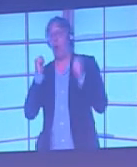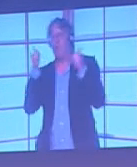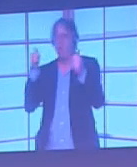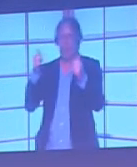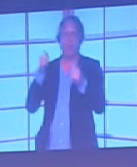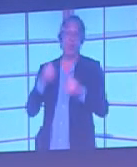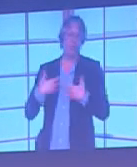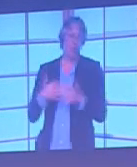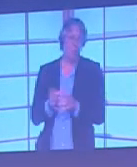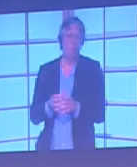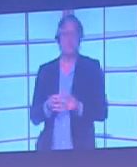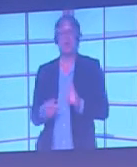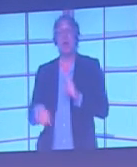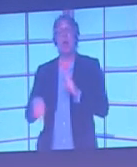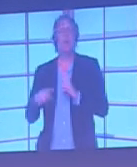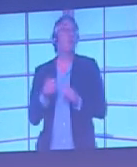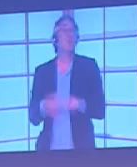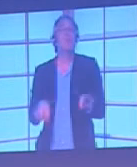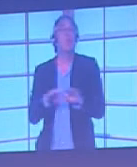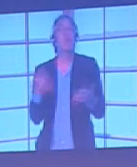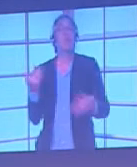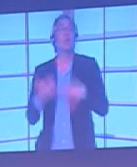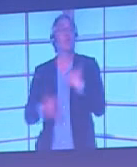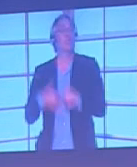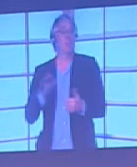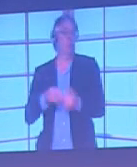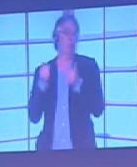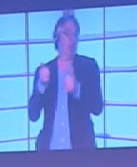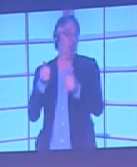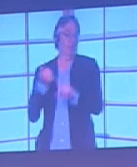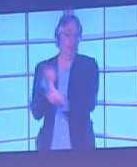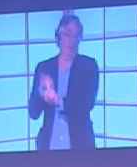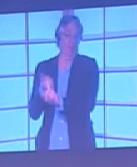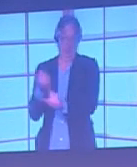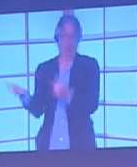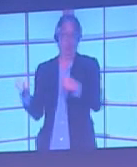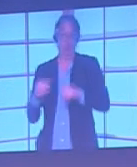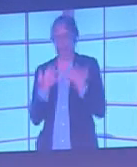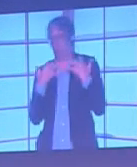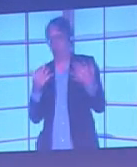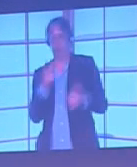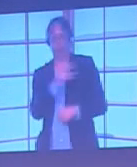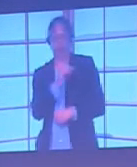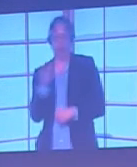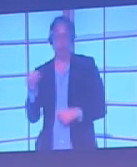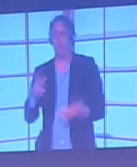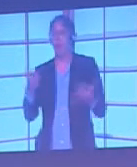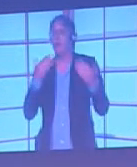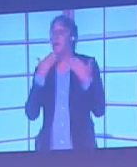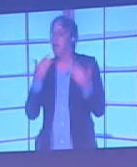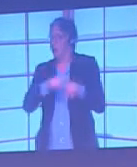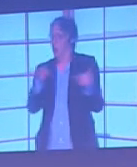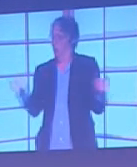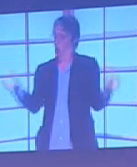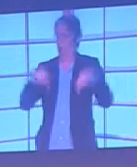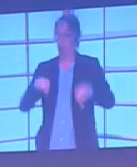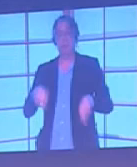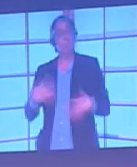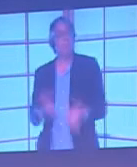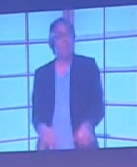and of course, and most importantly, disabled fans themselves. Thank you all for joining us for this important event.